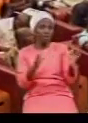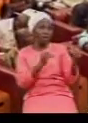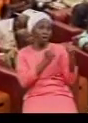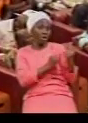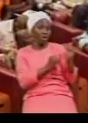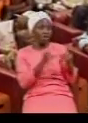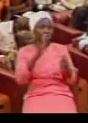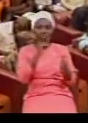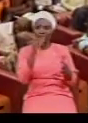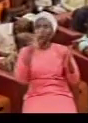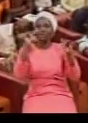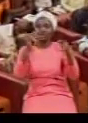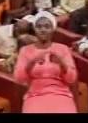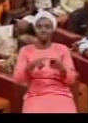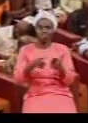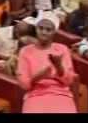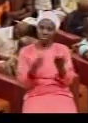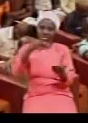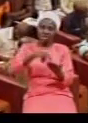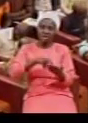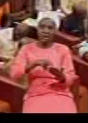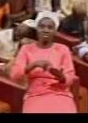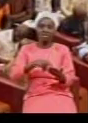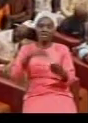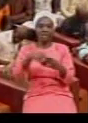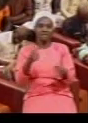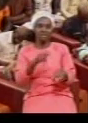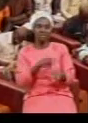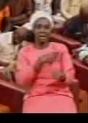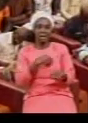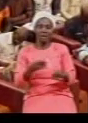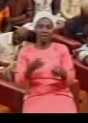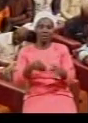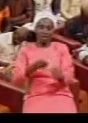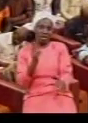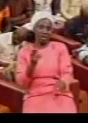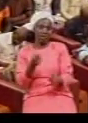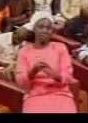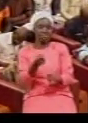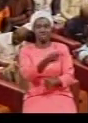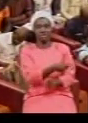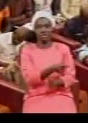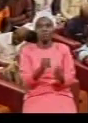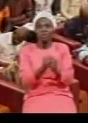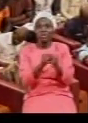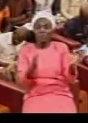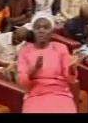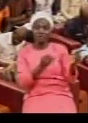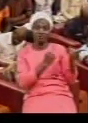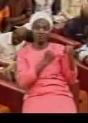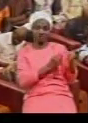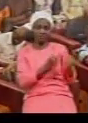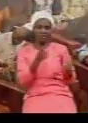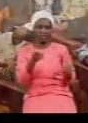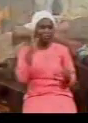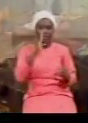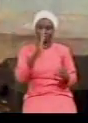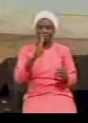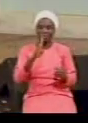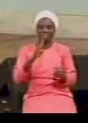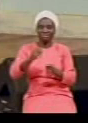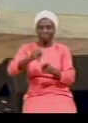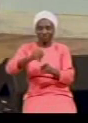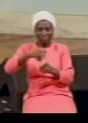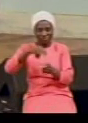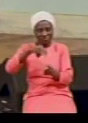even want to rise up in the morning and get out of bed. Without courage, will be nothing. And it